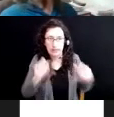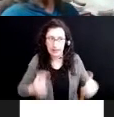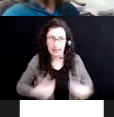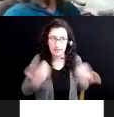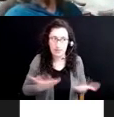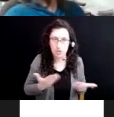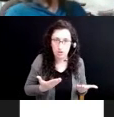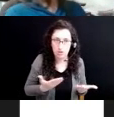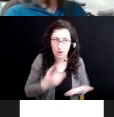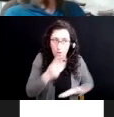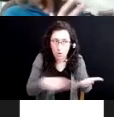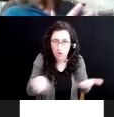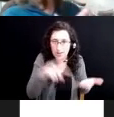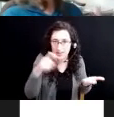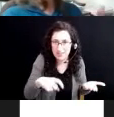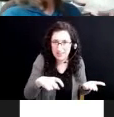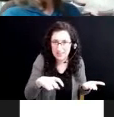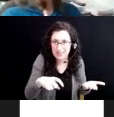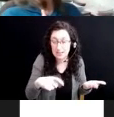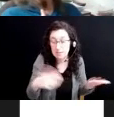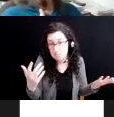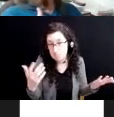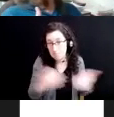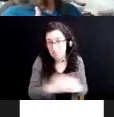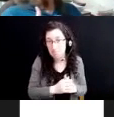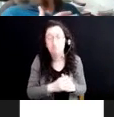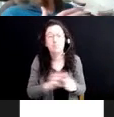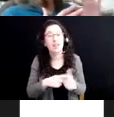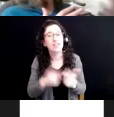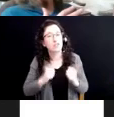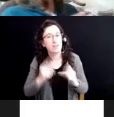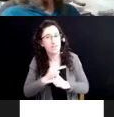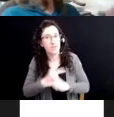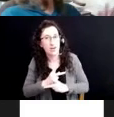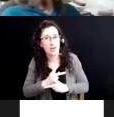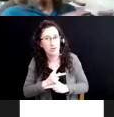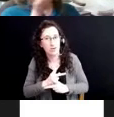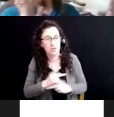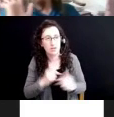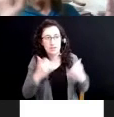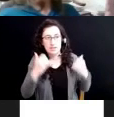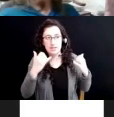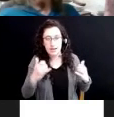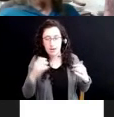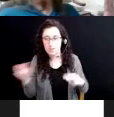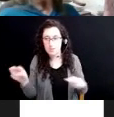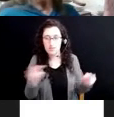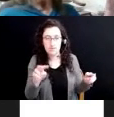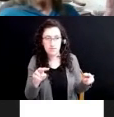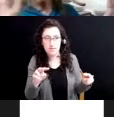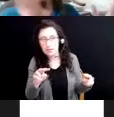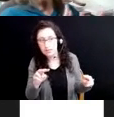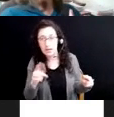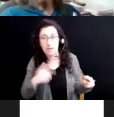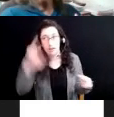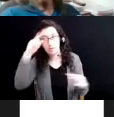survive, and then see what actions based on current conditions and then your desired future conditions,